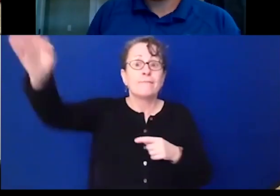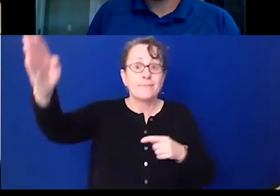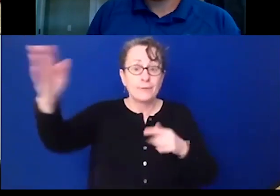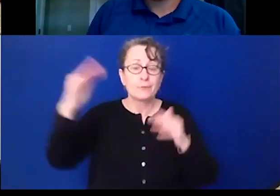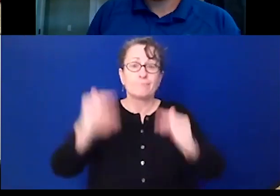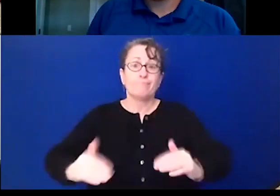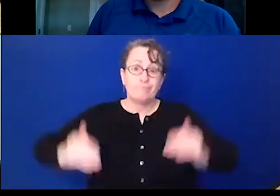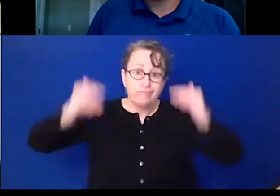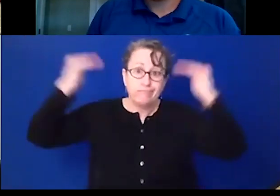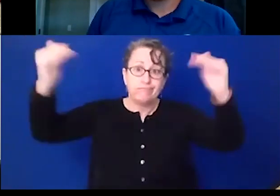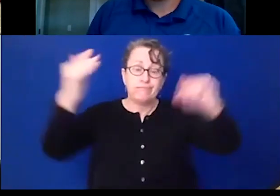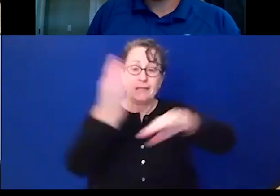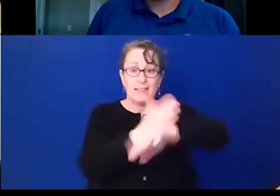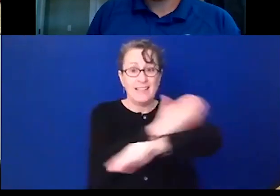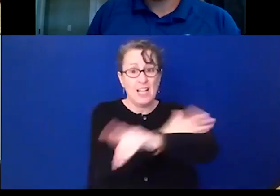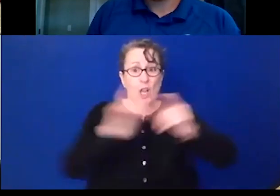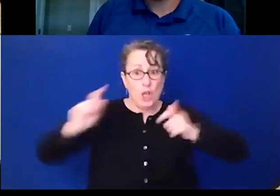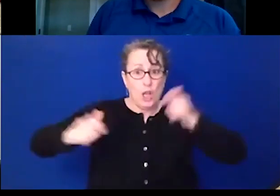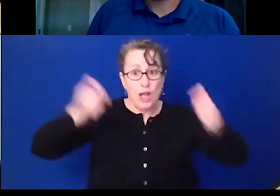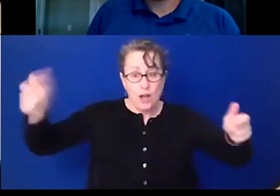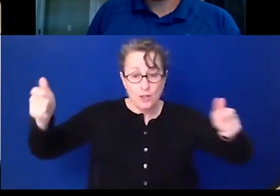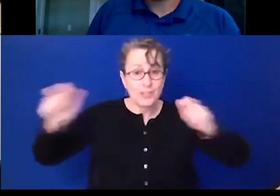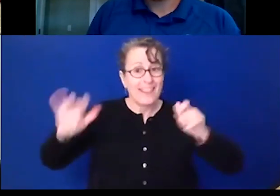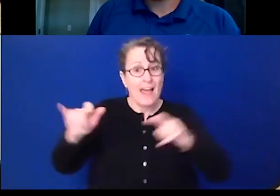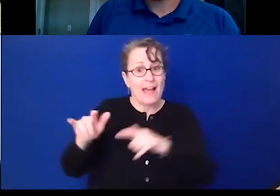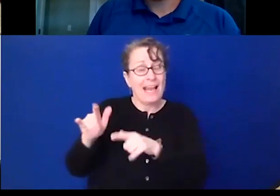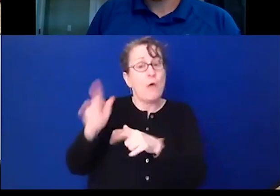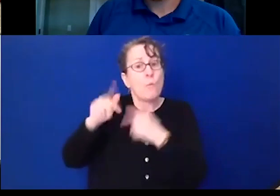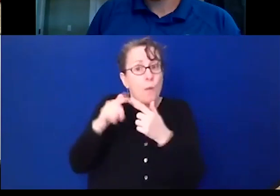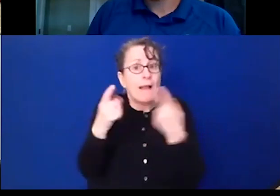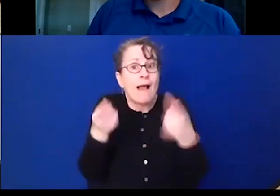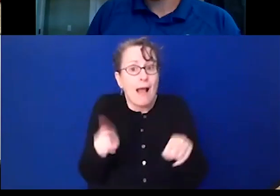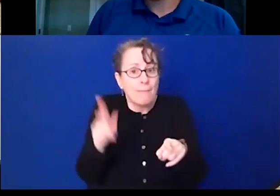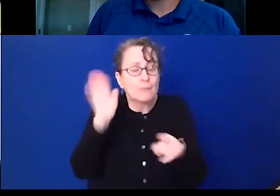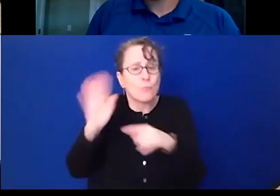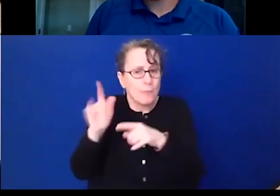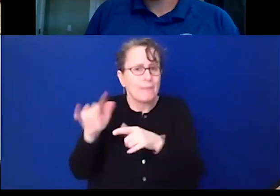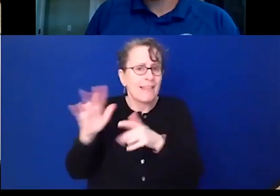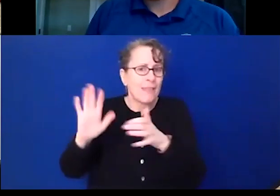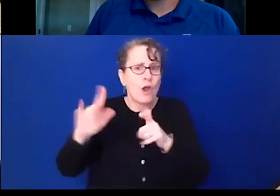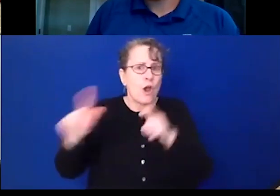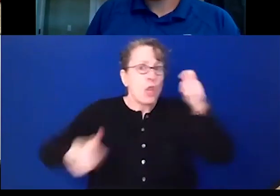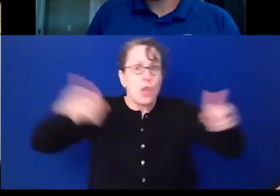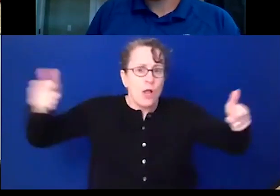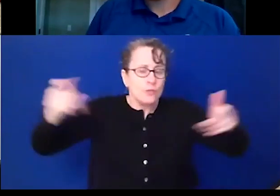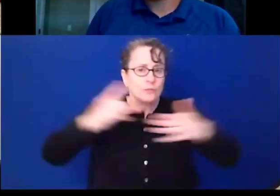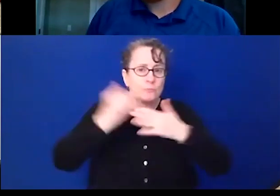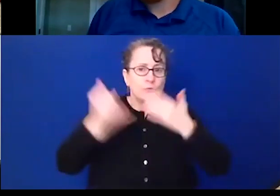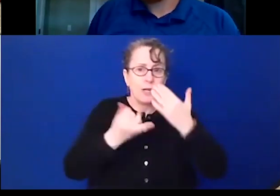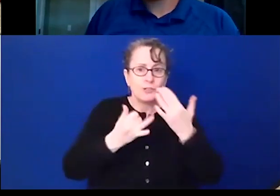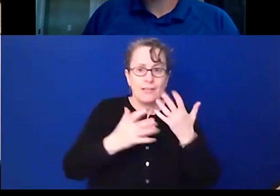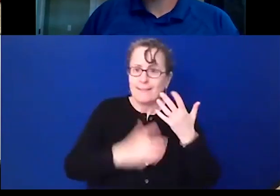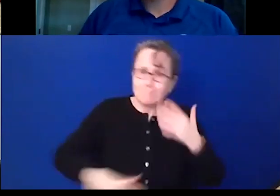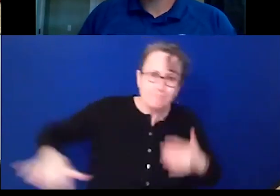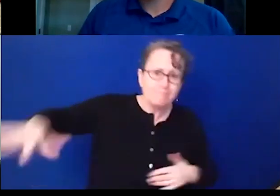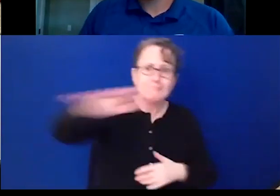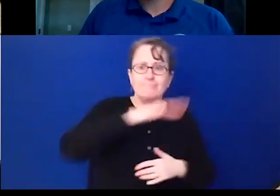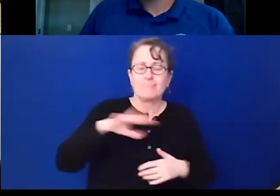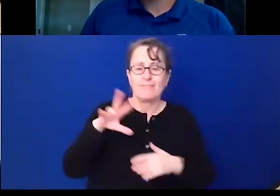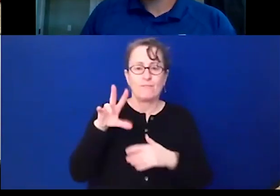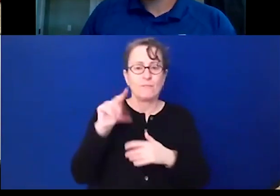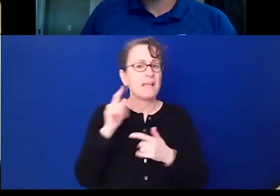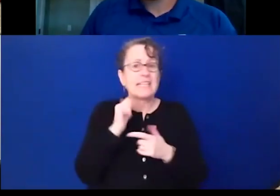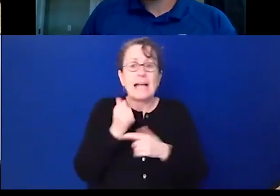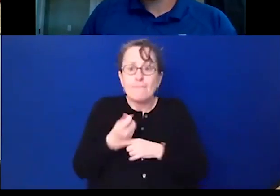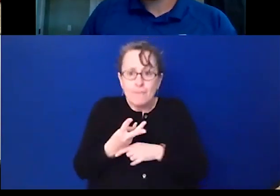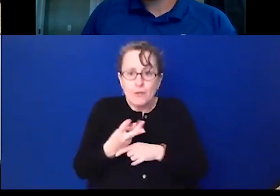it happens, it'll be the largest project they've constructed in Vermont in quite a while. That will be, it'll include several roundabouts. It'll go all the way from the